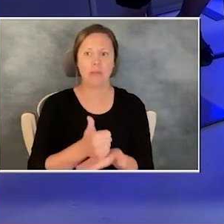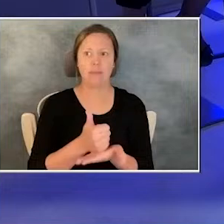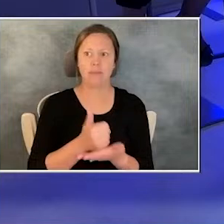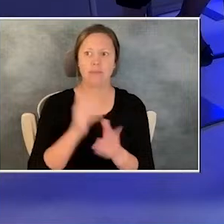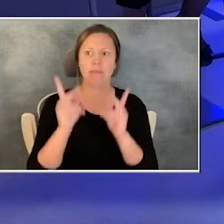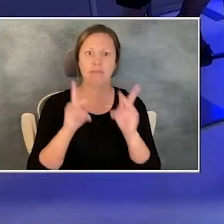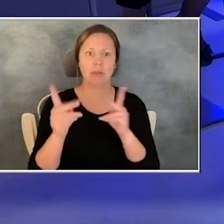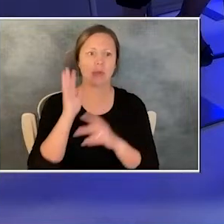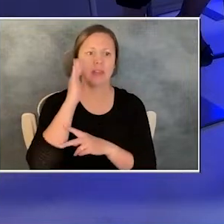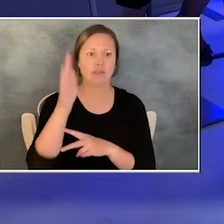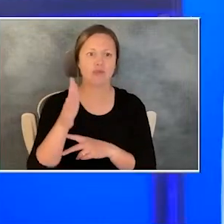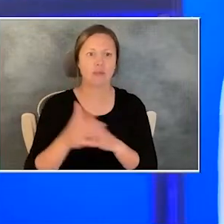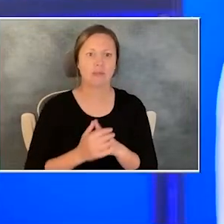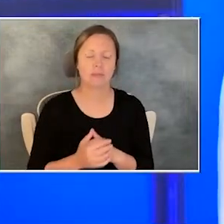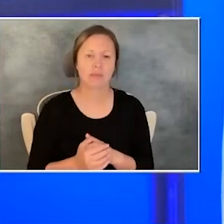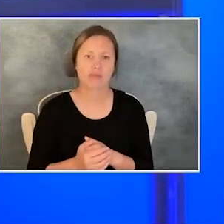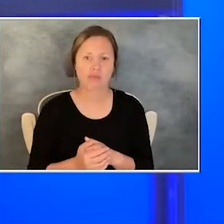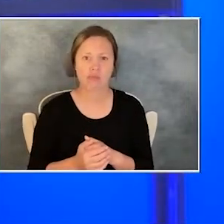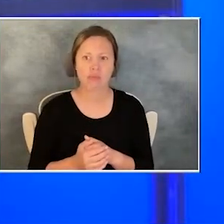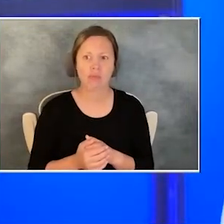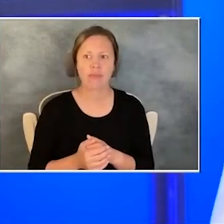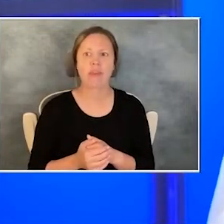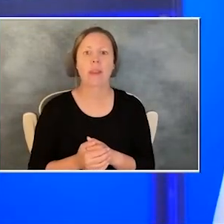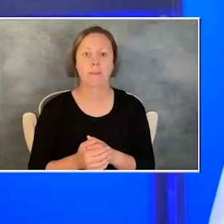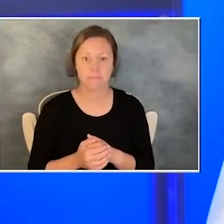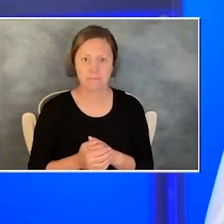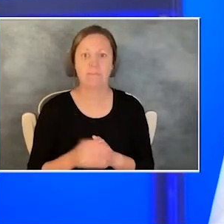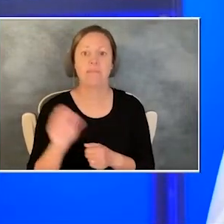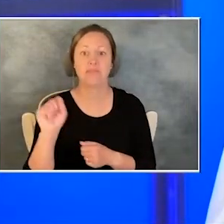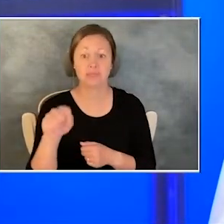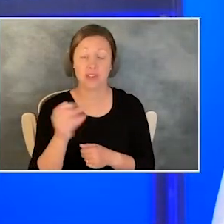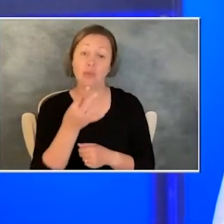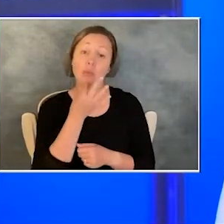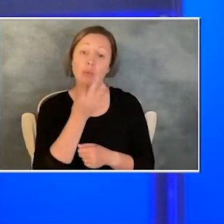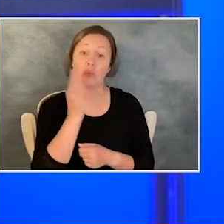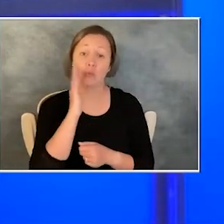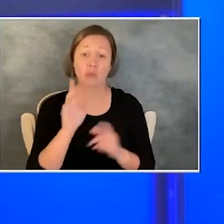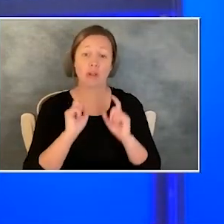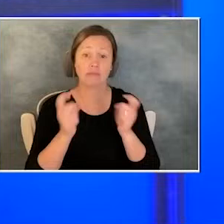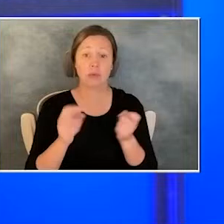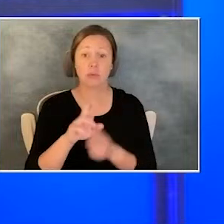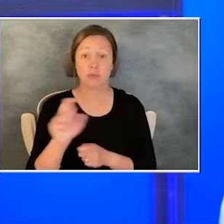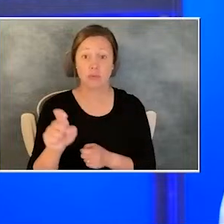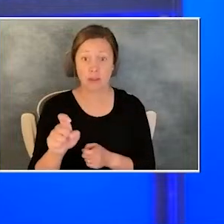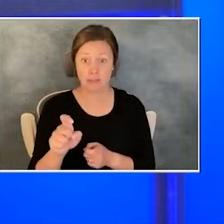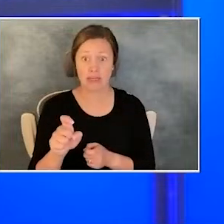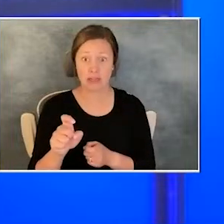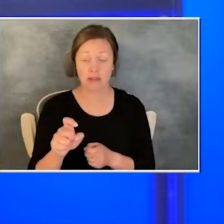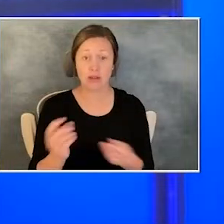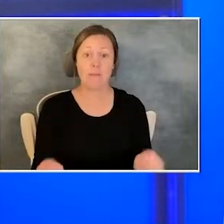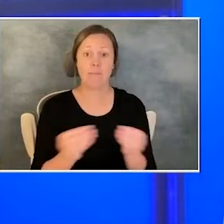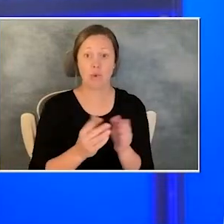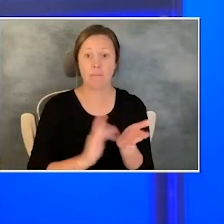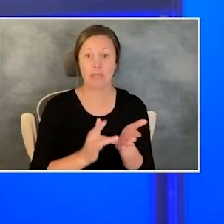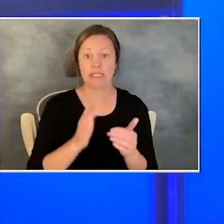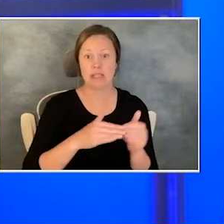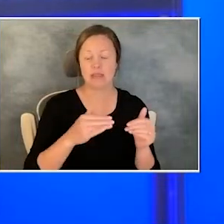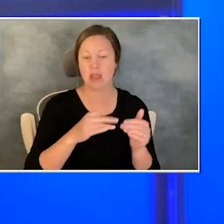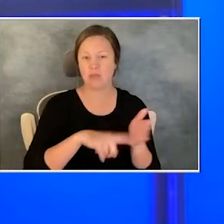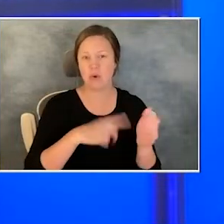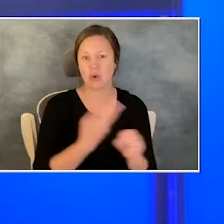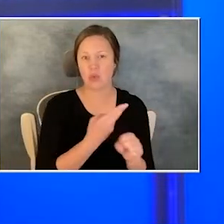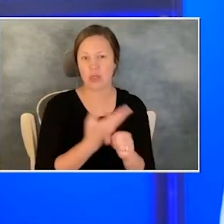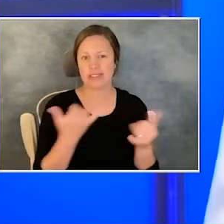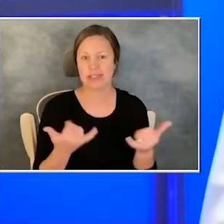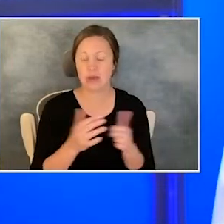future? Well, yeah, I mean, in the very near future, we'll be prescribing an additional drug beyond what we have right now that